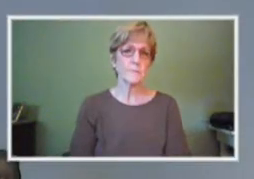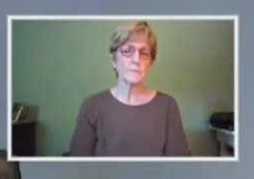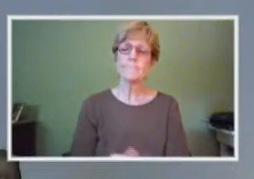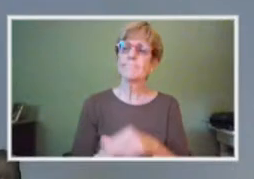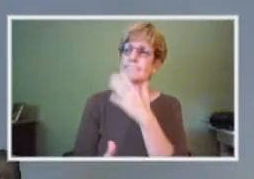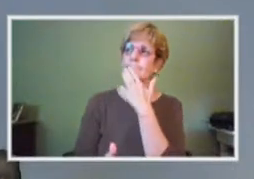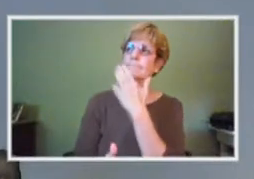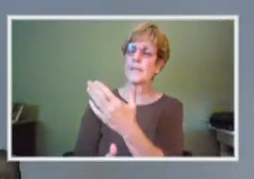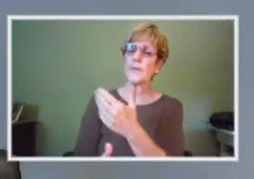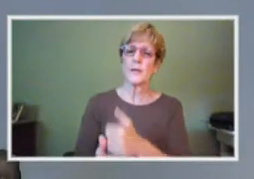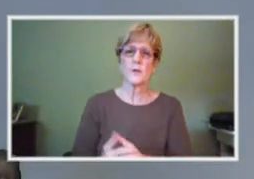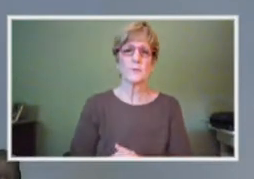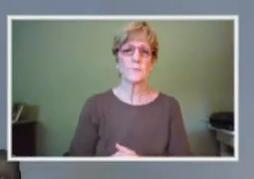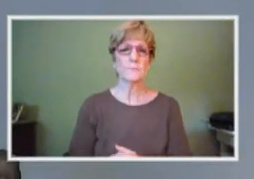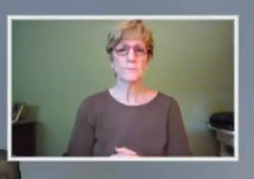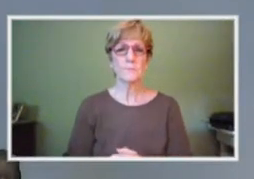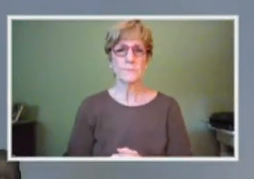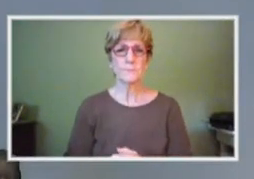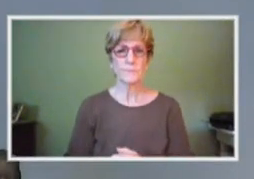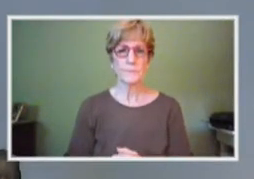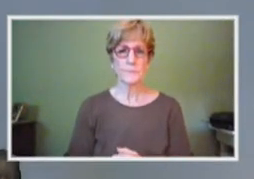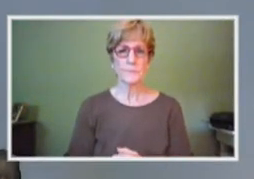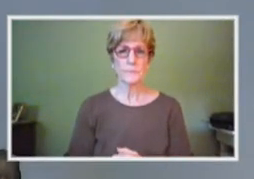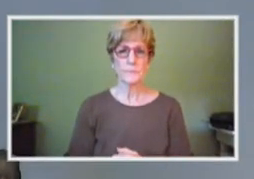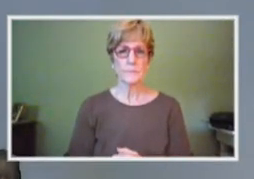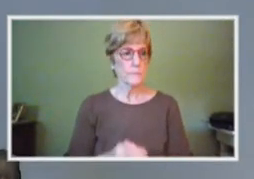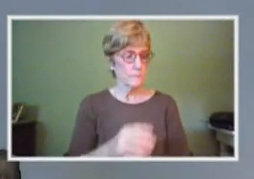Thank you. Ms. Anderson.